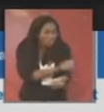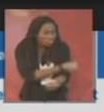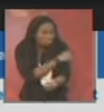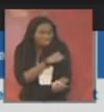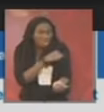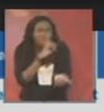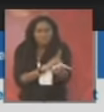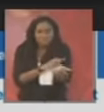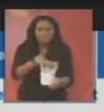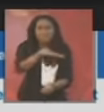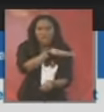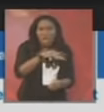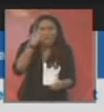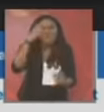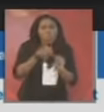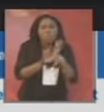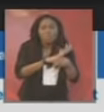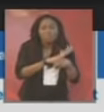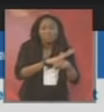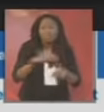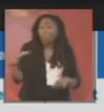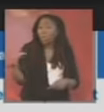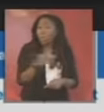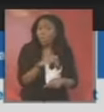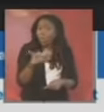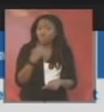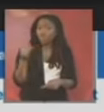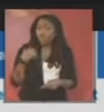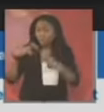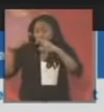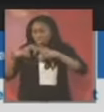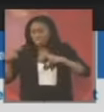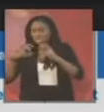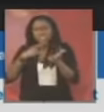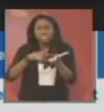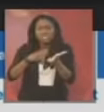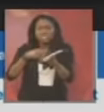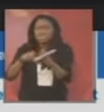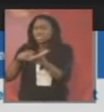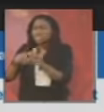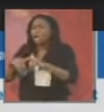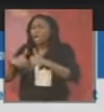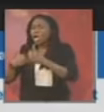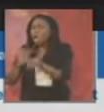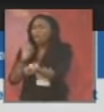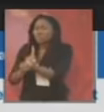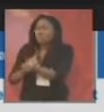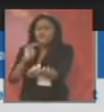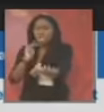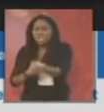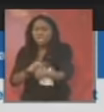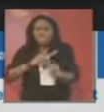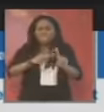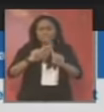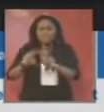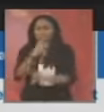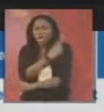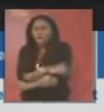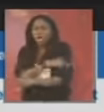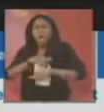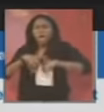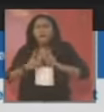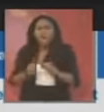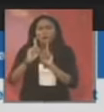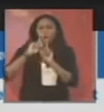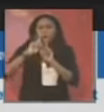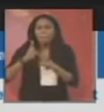an assessment of the health system's response to the pandemic. These papers, one has been published in a journal, the